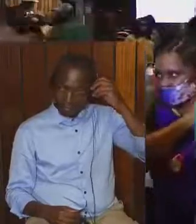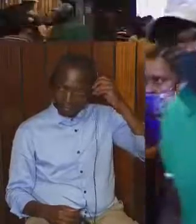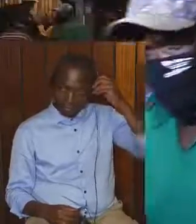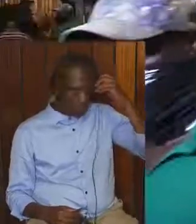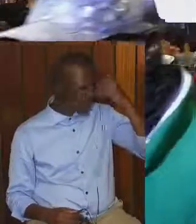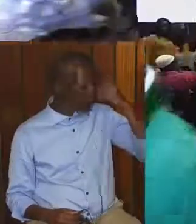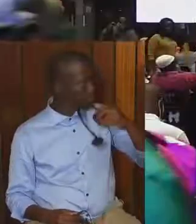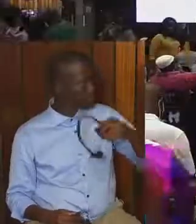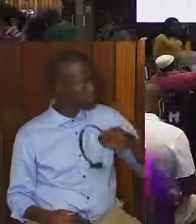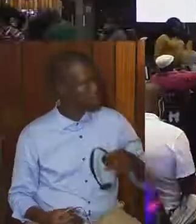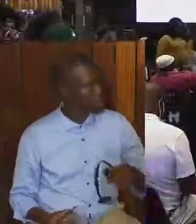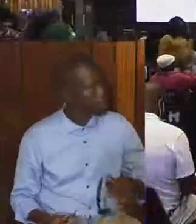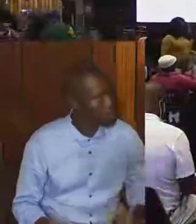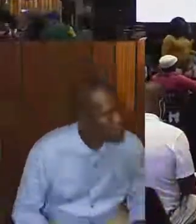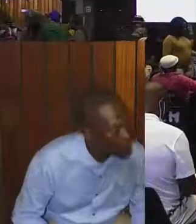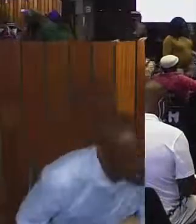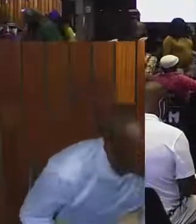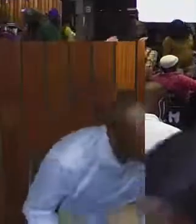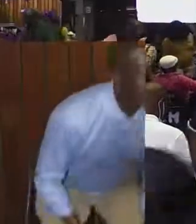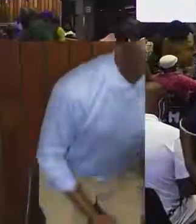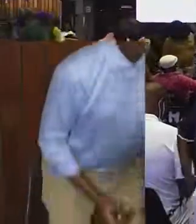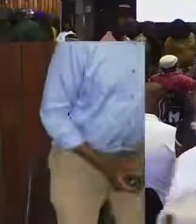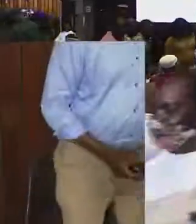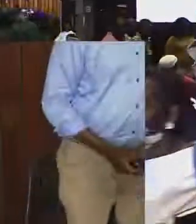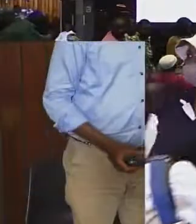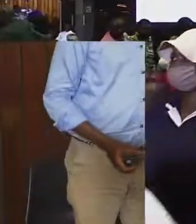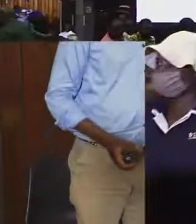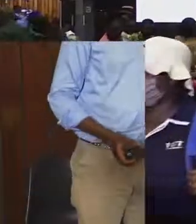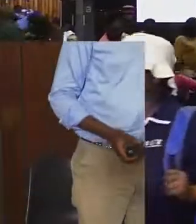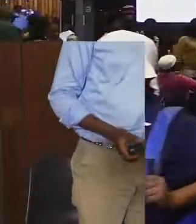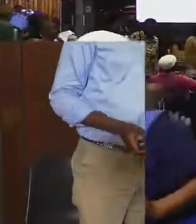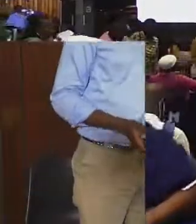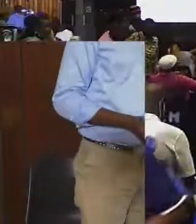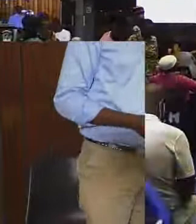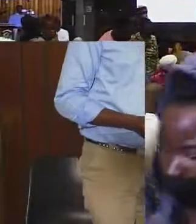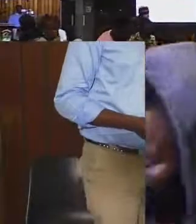work. All right. Go.